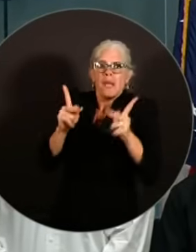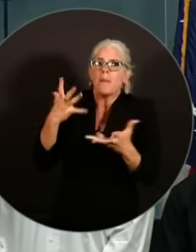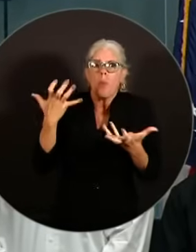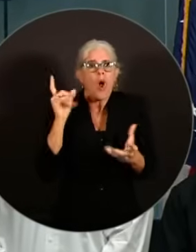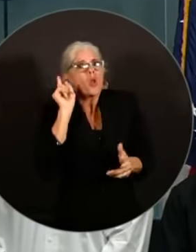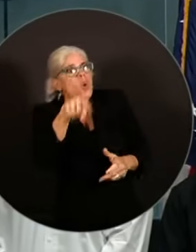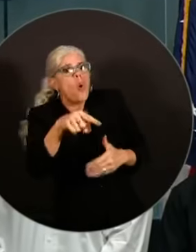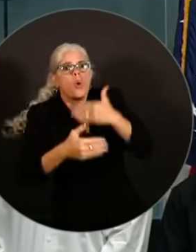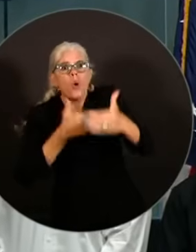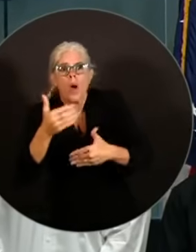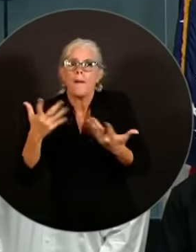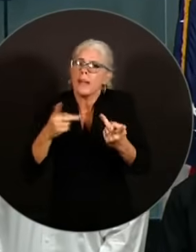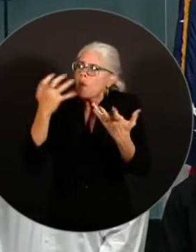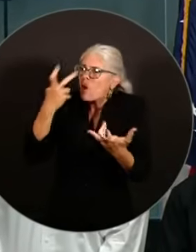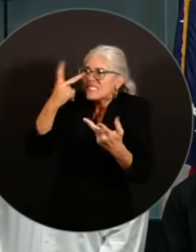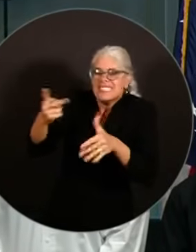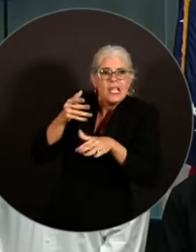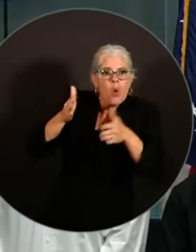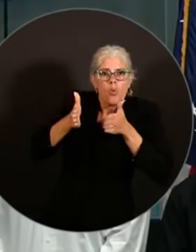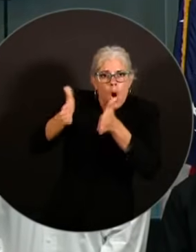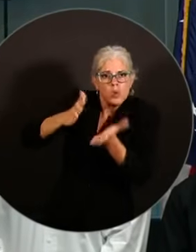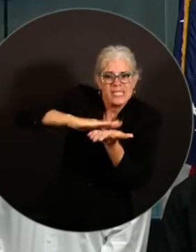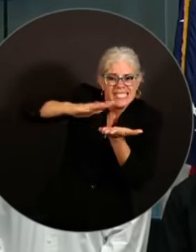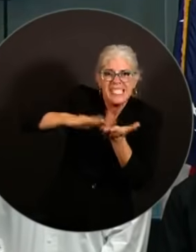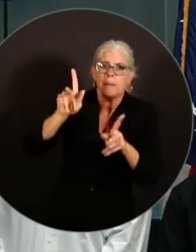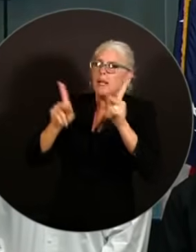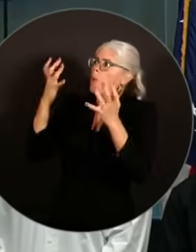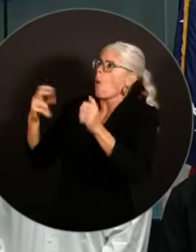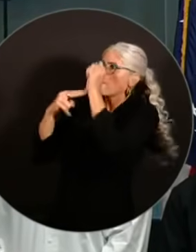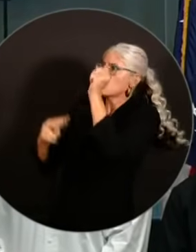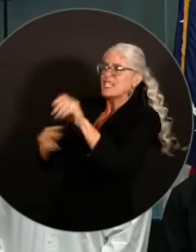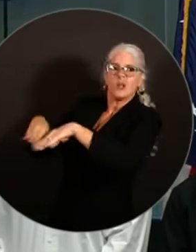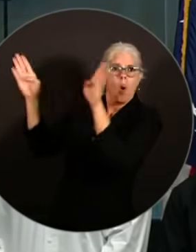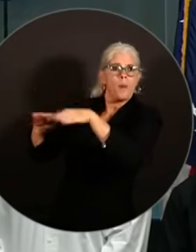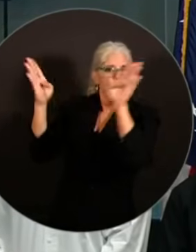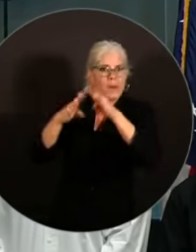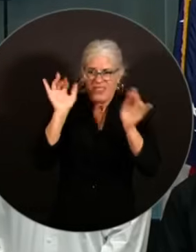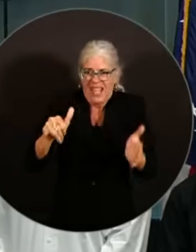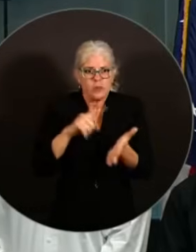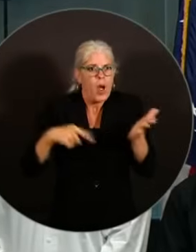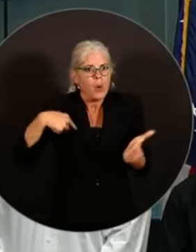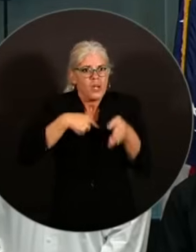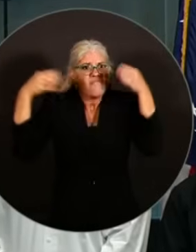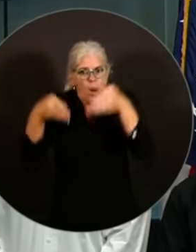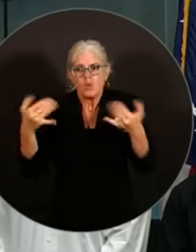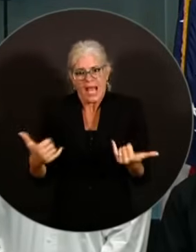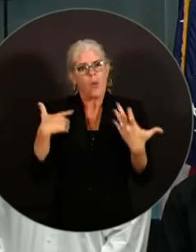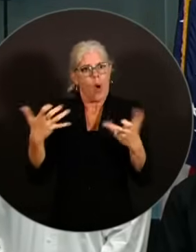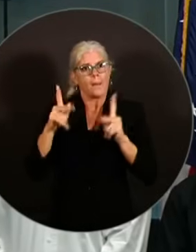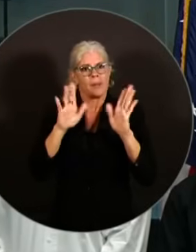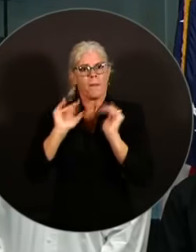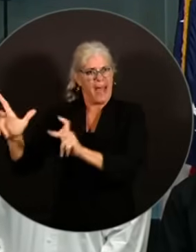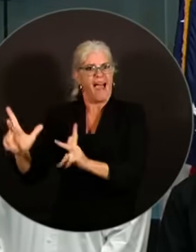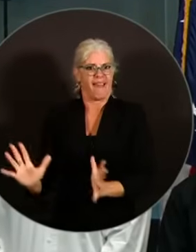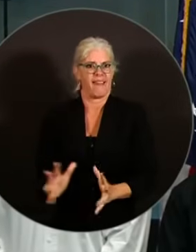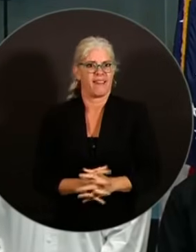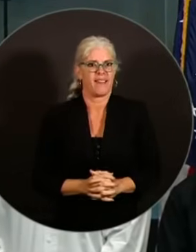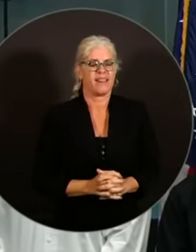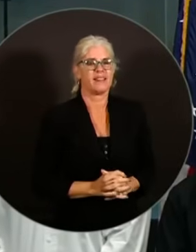the roads clear. They want to see the bridges reopen. And so that's what our sole focus, so that we get people back.